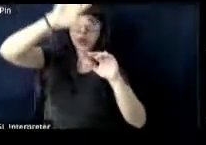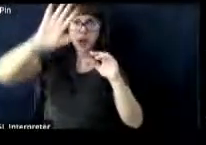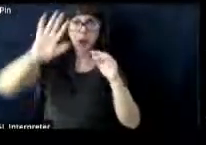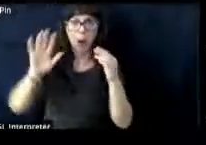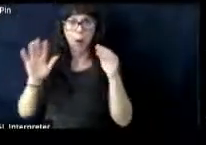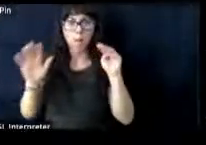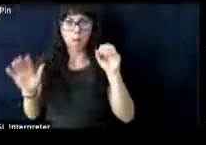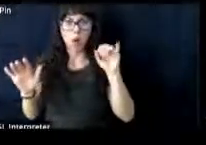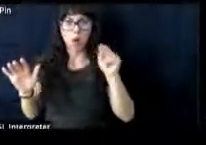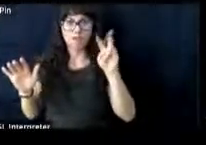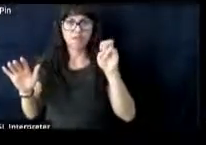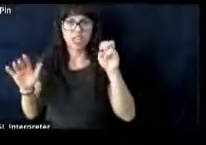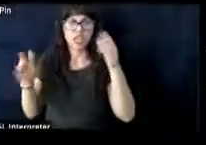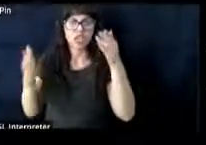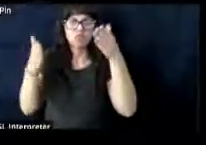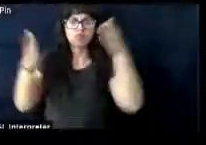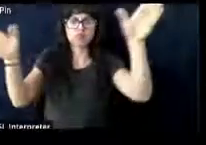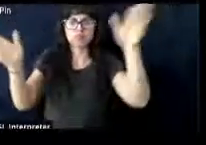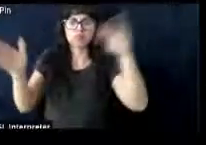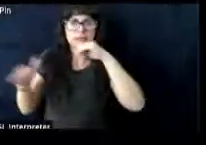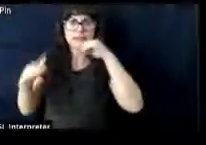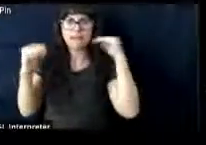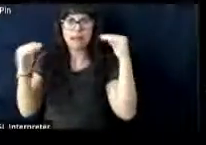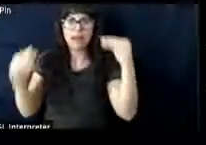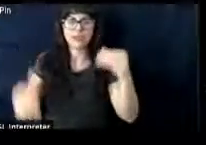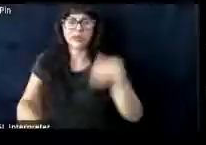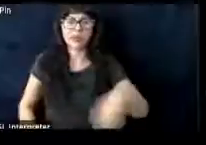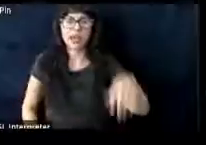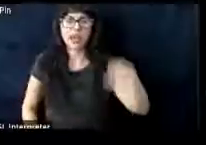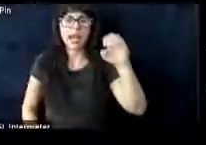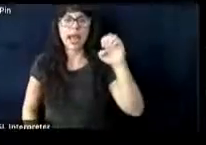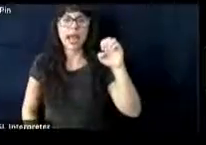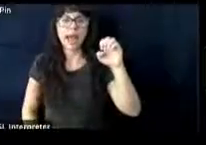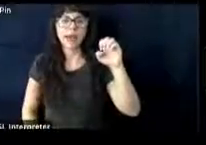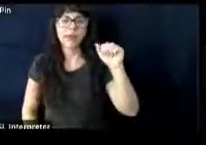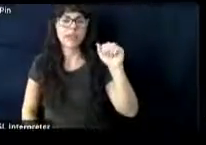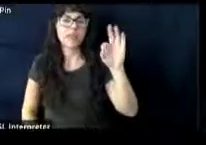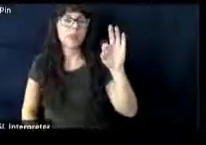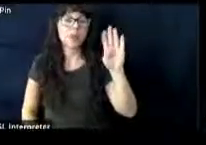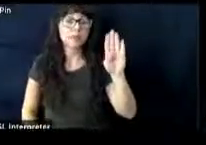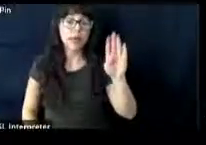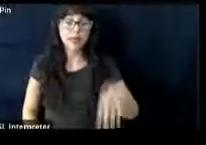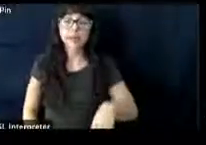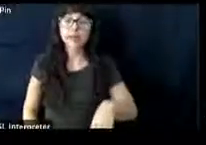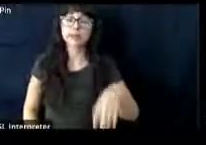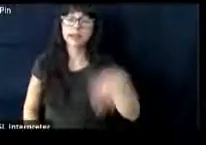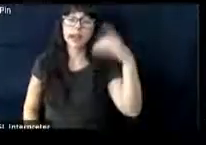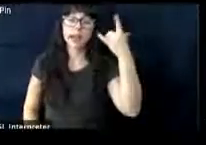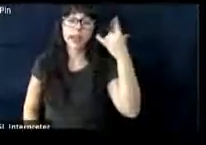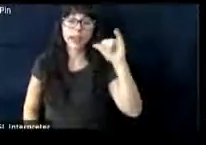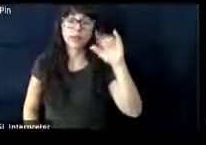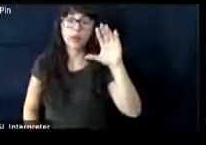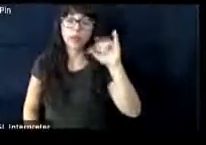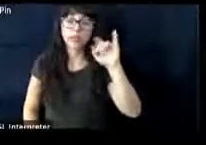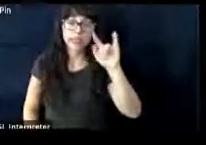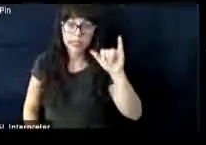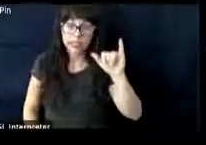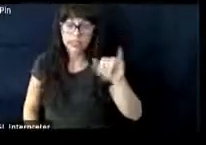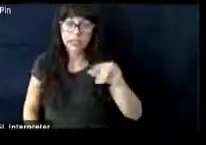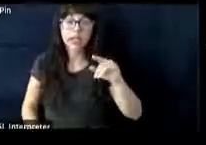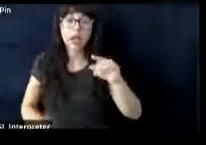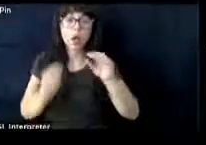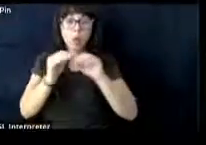open desert. And Edwards Air Force Base is also part of it, California City. And then once you just get north